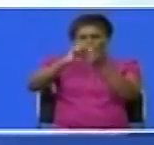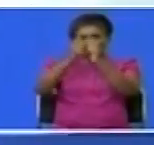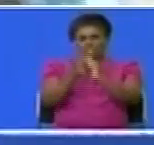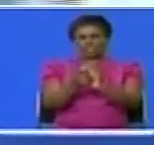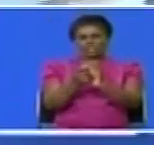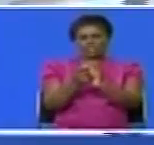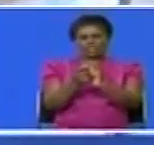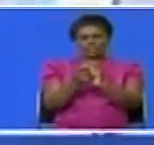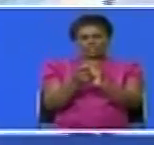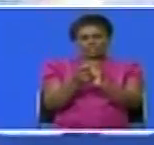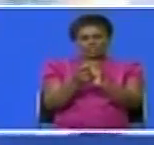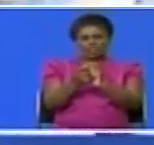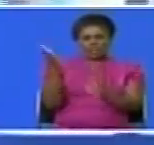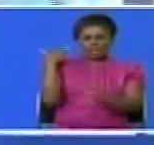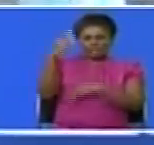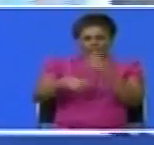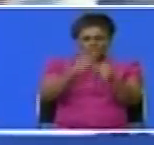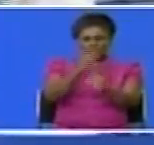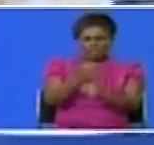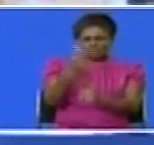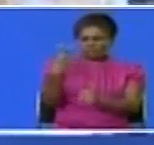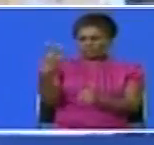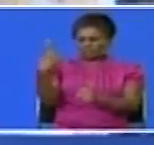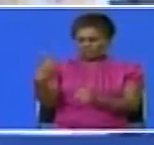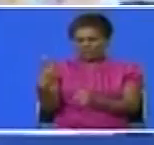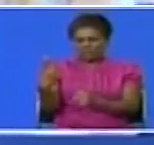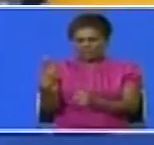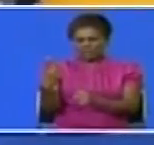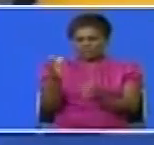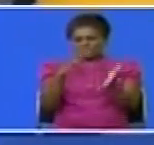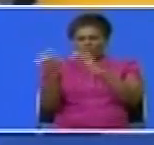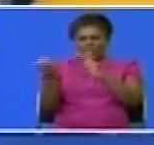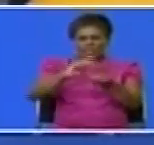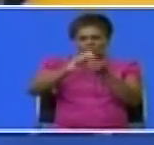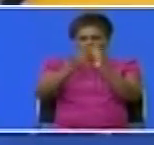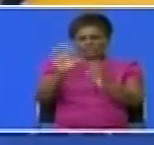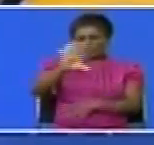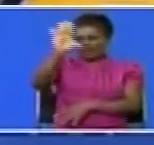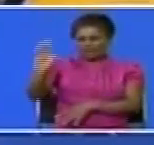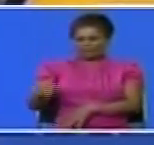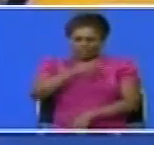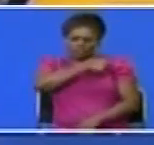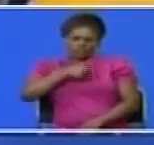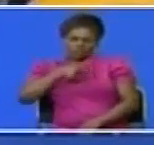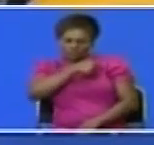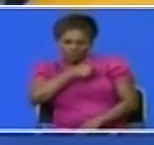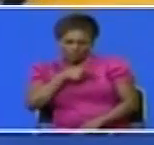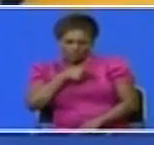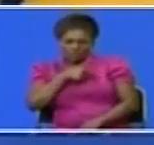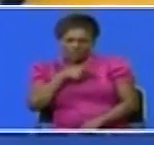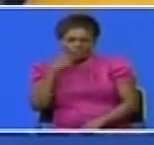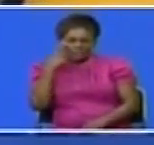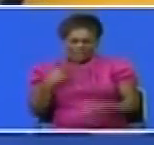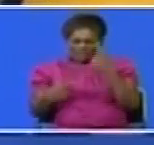theme reminiscent of last year's COP21 talks on climate change that saw the African delegation cry foul over